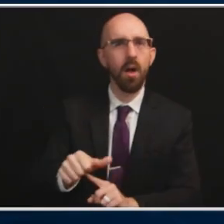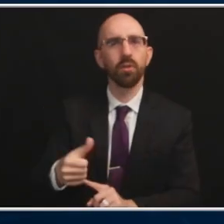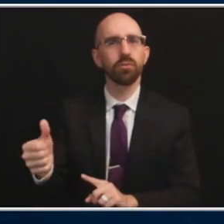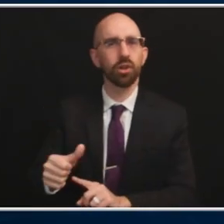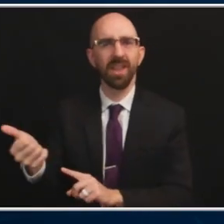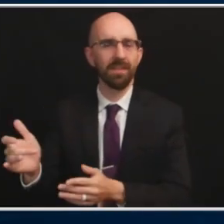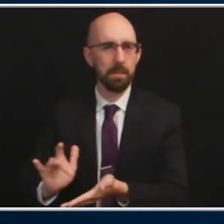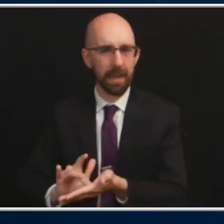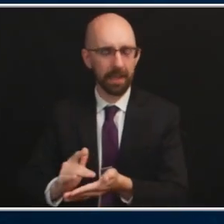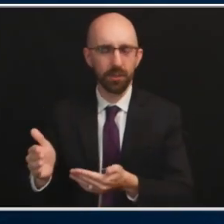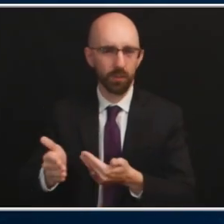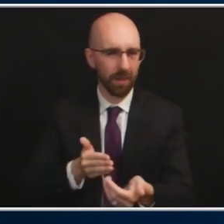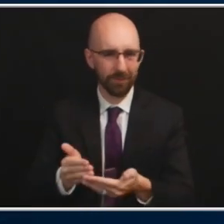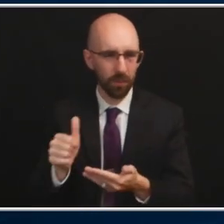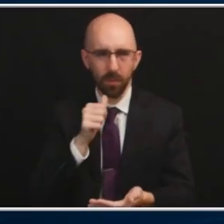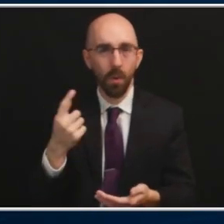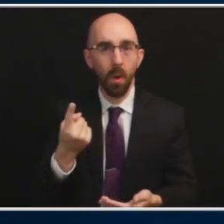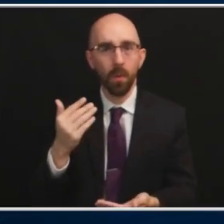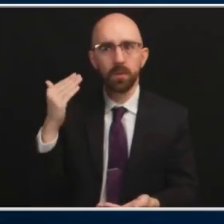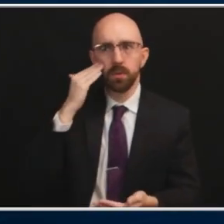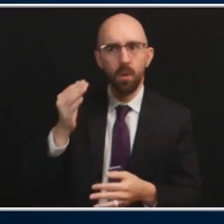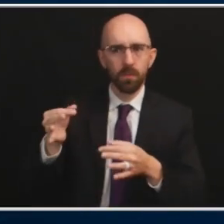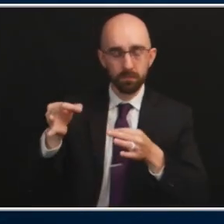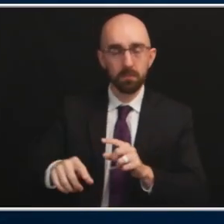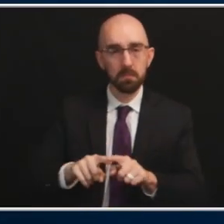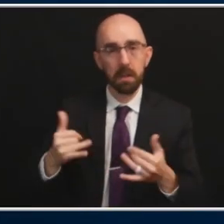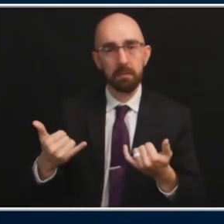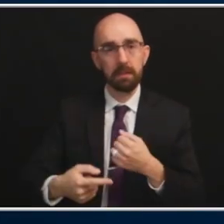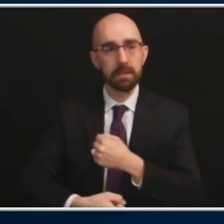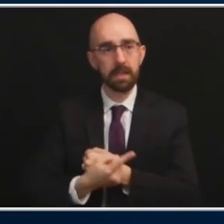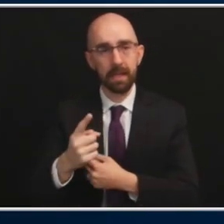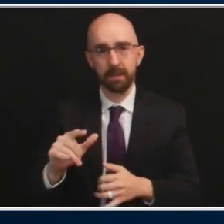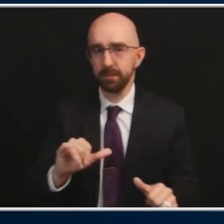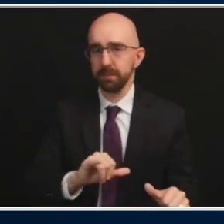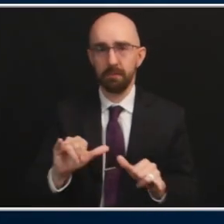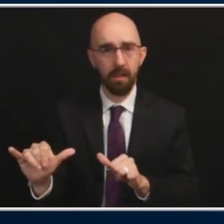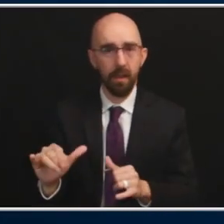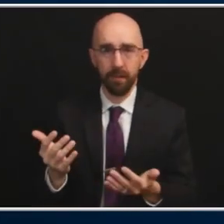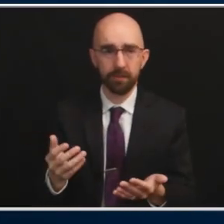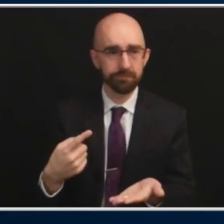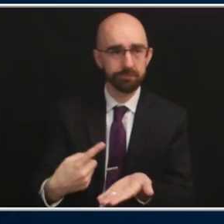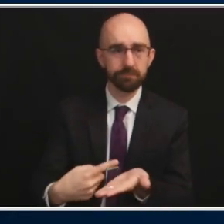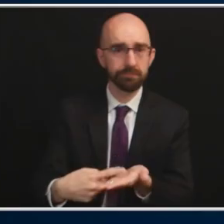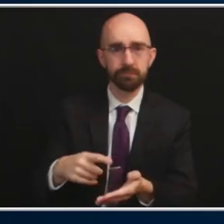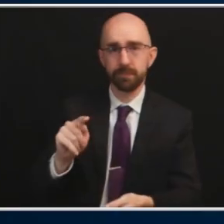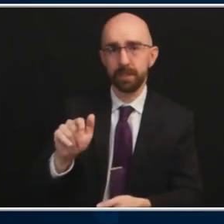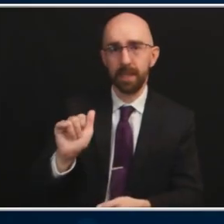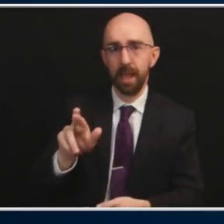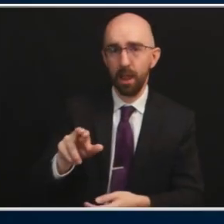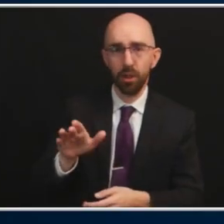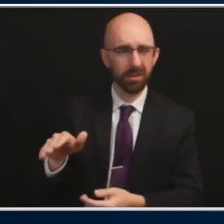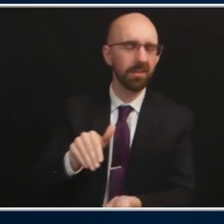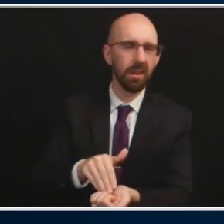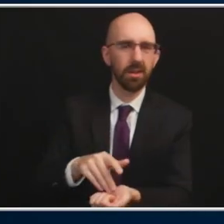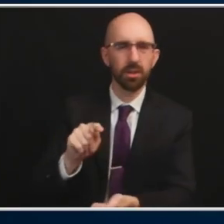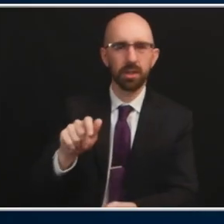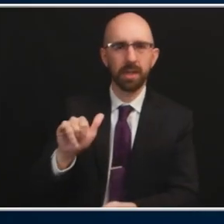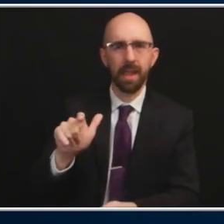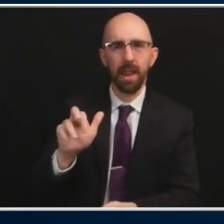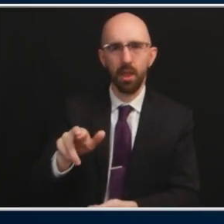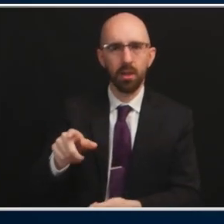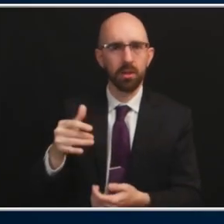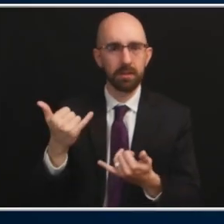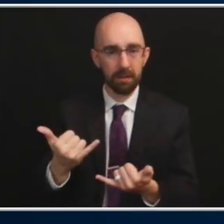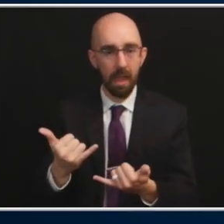and we don't always know, but nowadays, just like we're going to talk to Dr. Taylor about, these types of things are going under